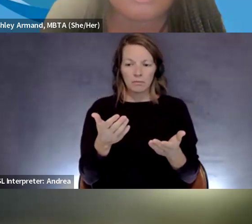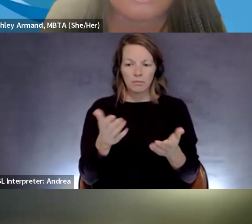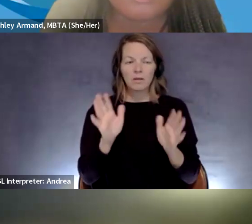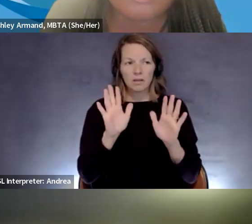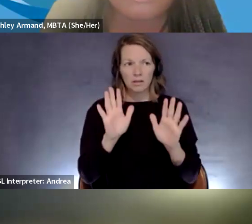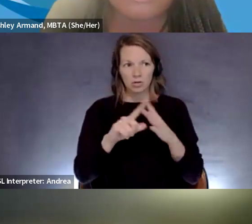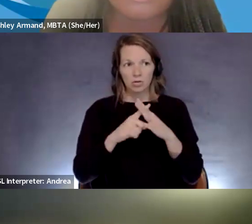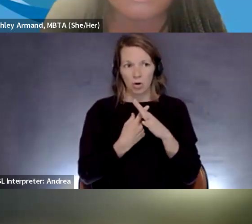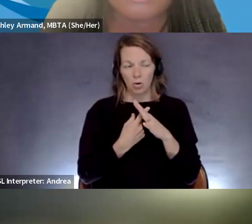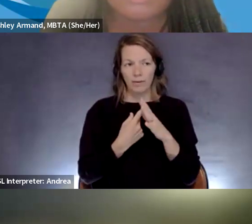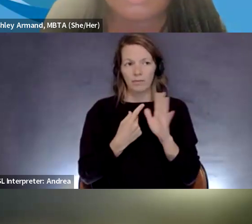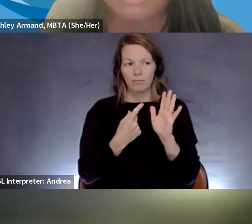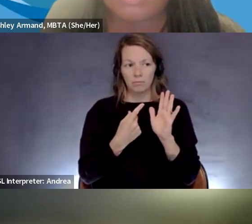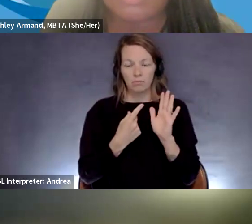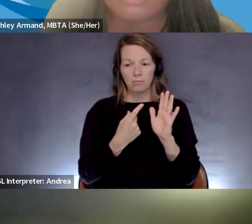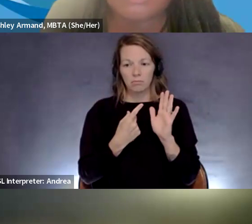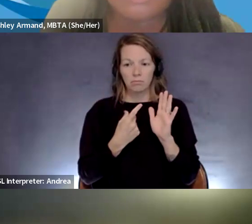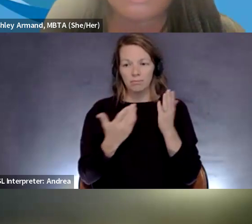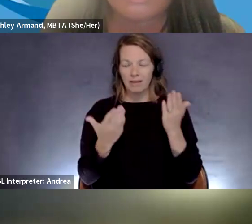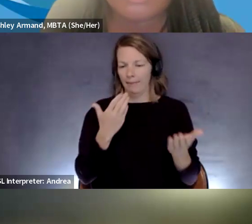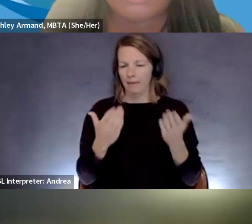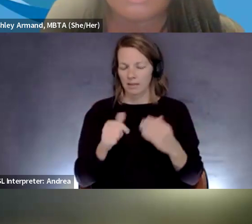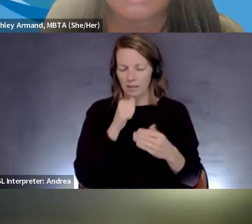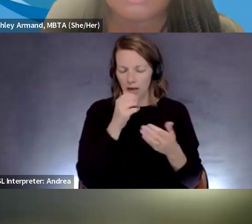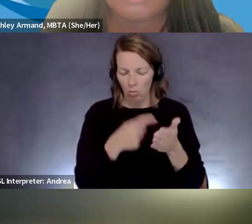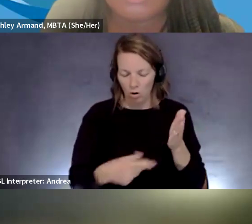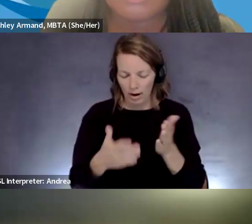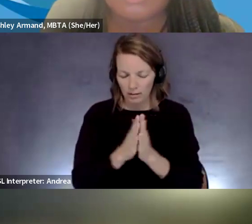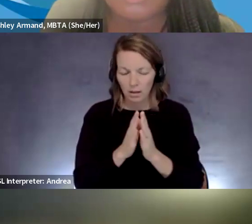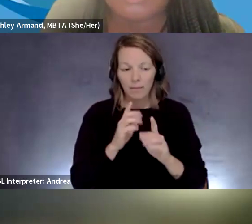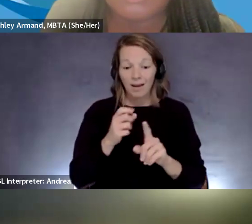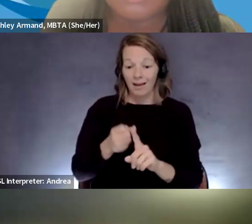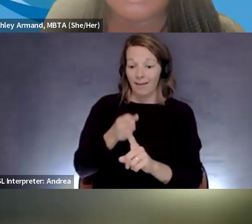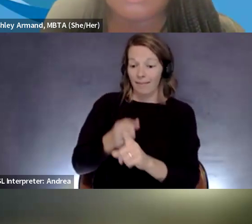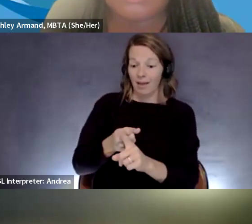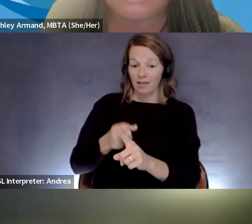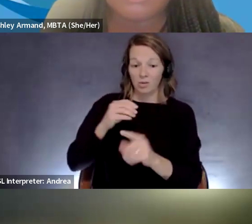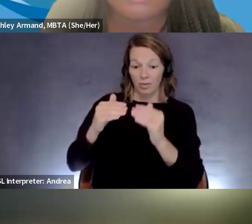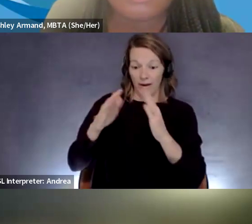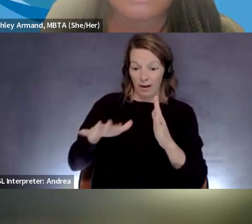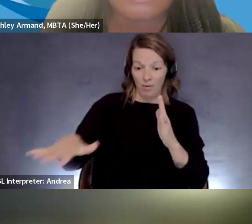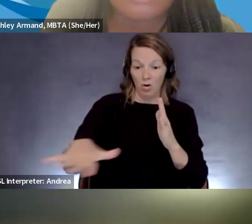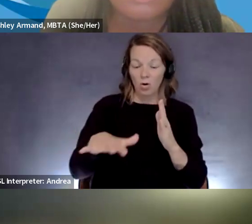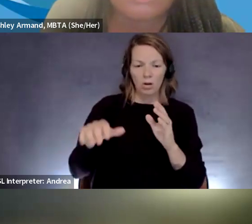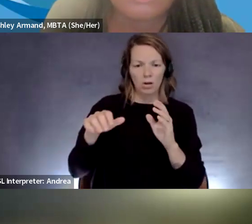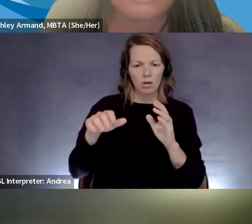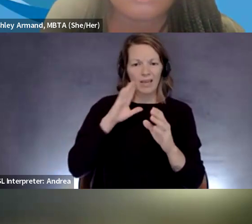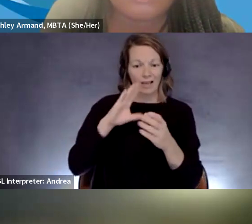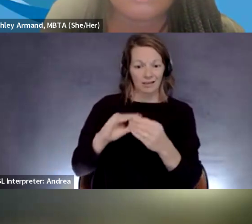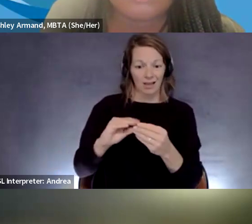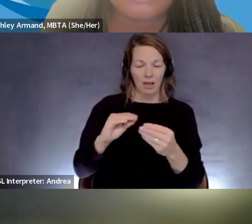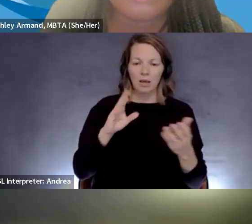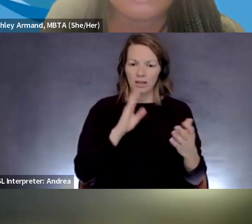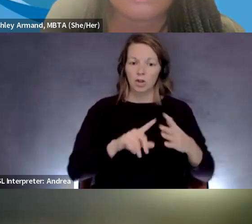Let's start with just, and maybe this isn't what you're asking. Like, I think the impacts to the neighborhood that we can speak of is starting